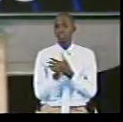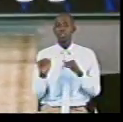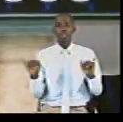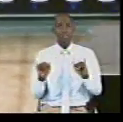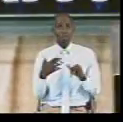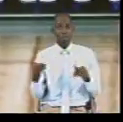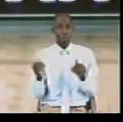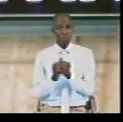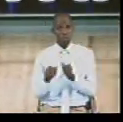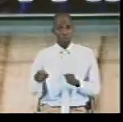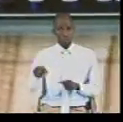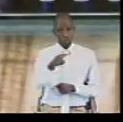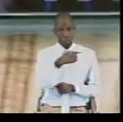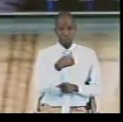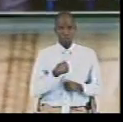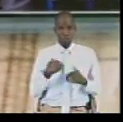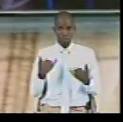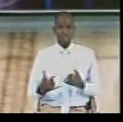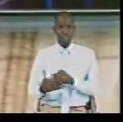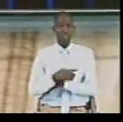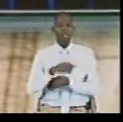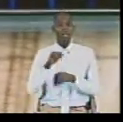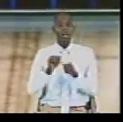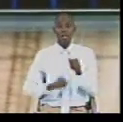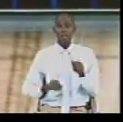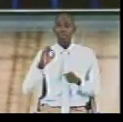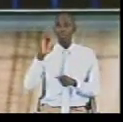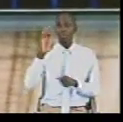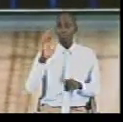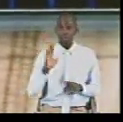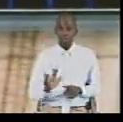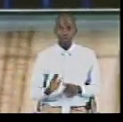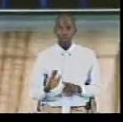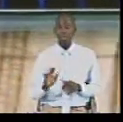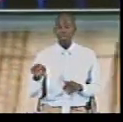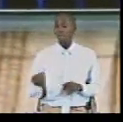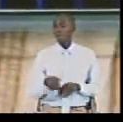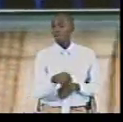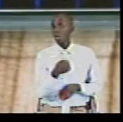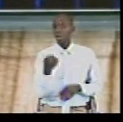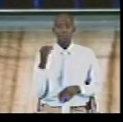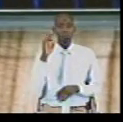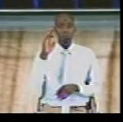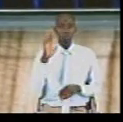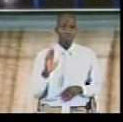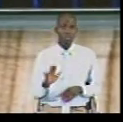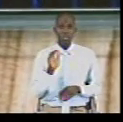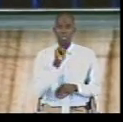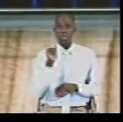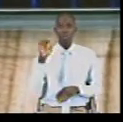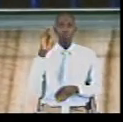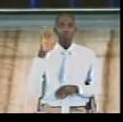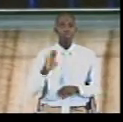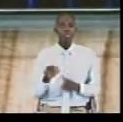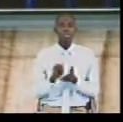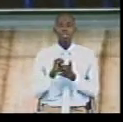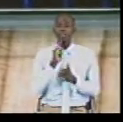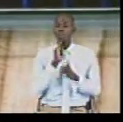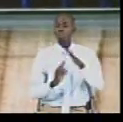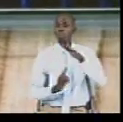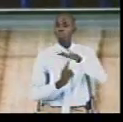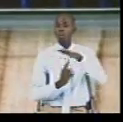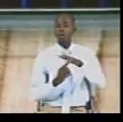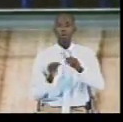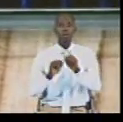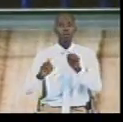today. Any preacher, well-known preacher, any preacher, a preacher that is known all over the world, or maybe all